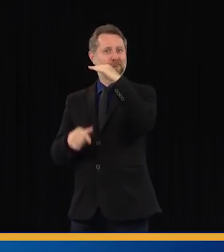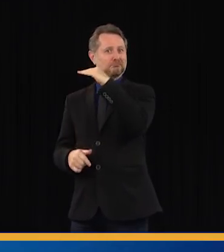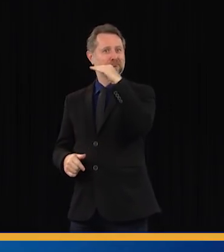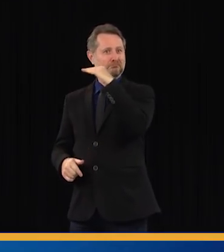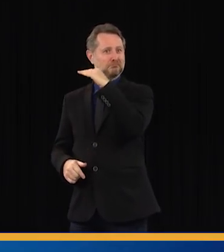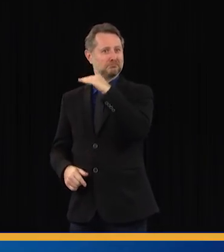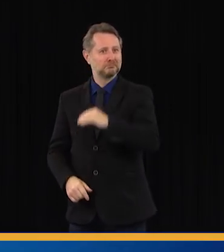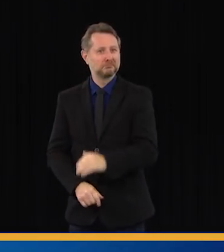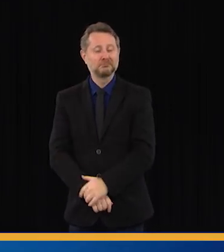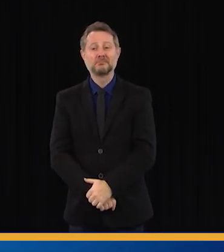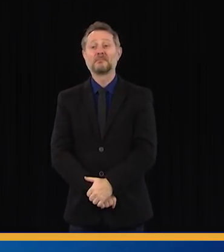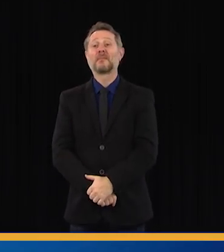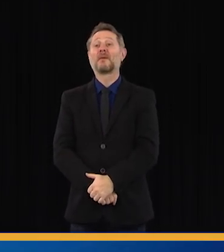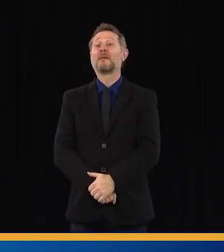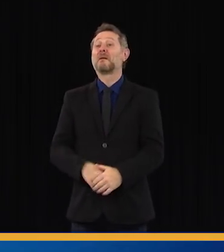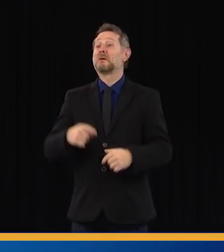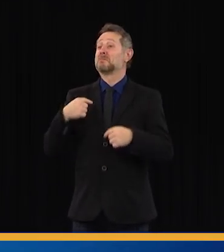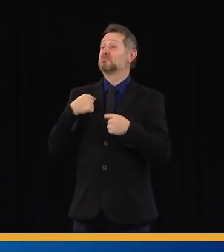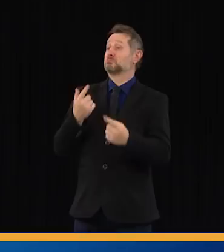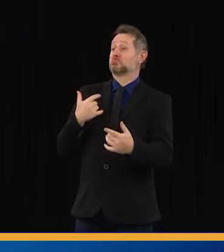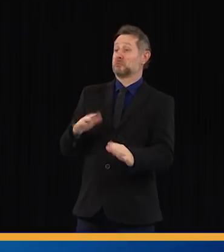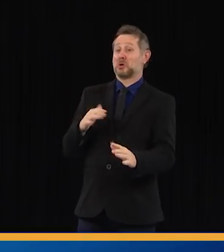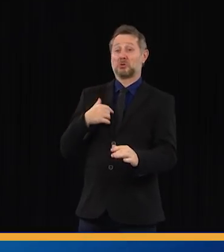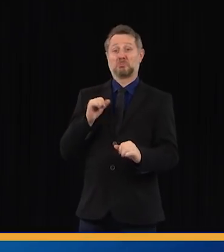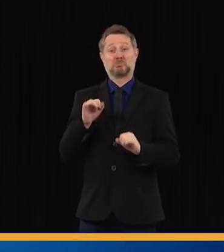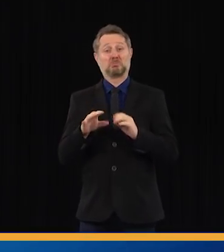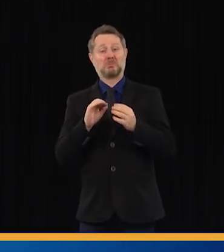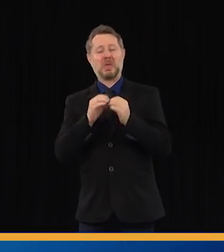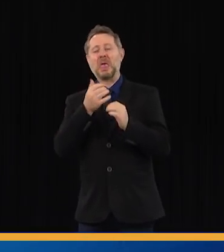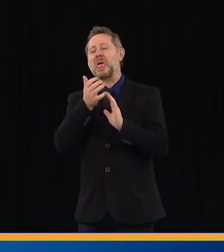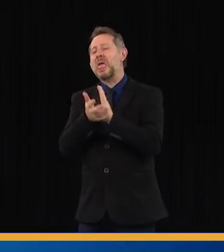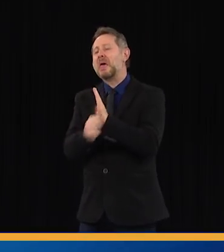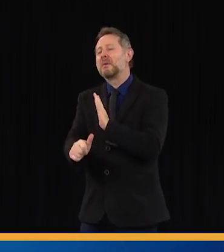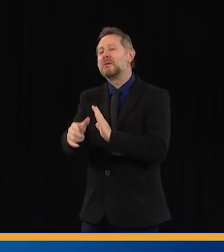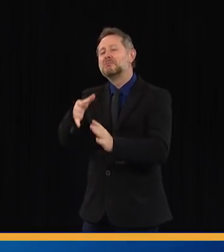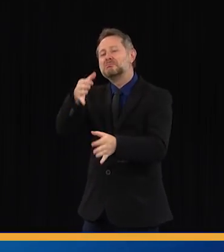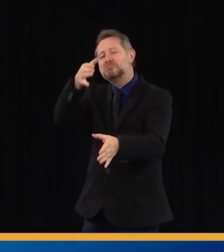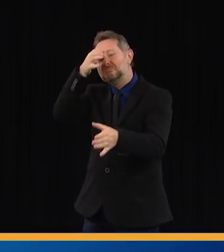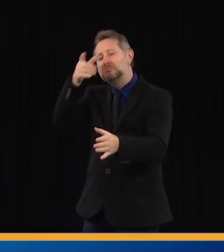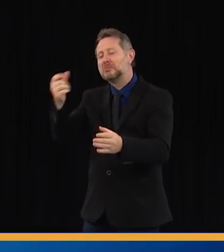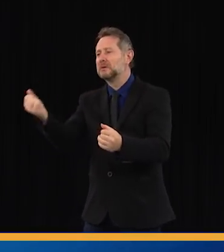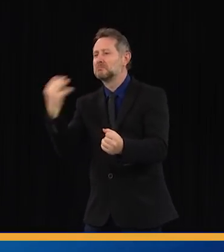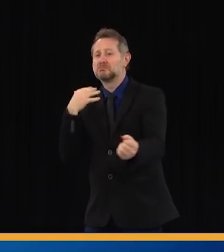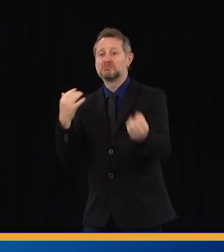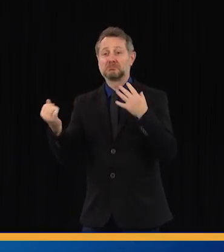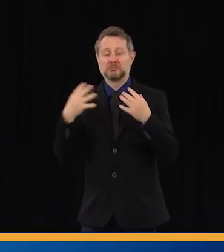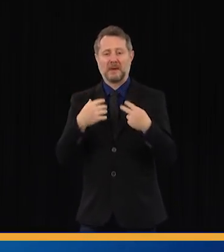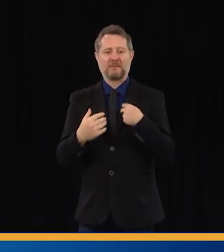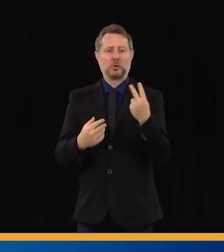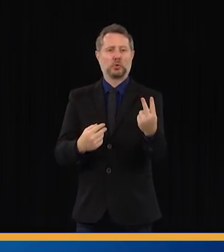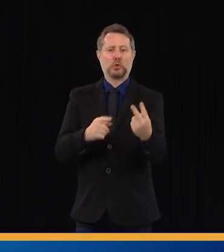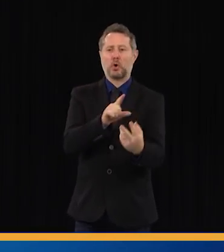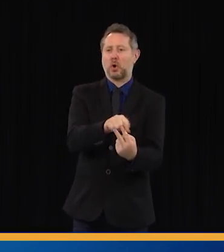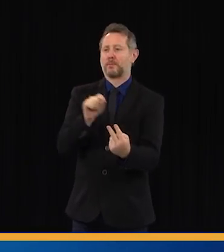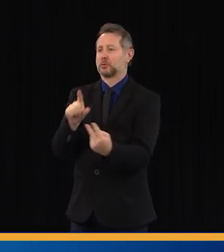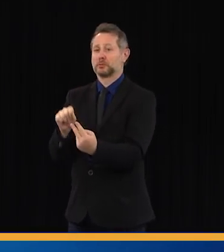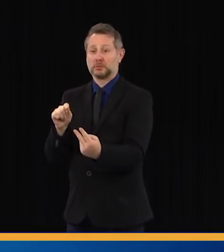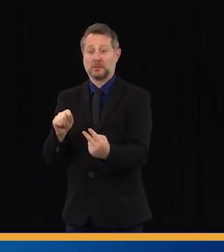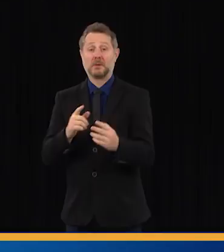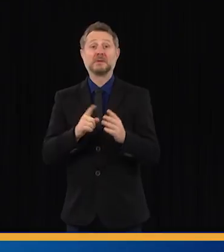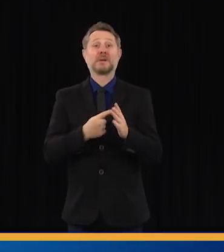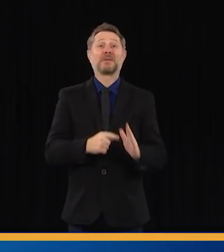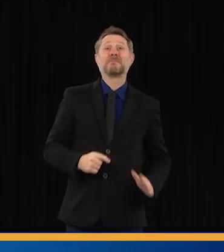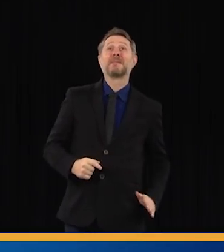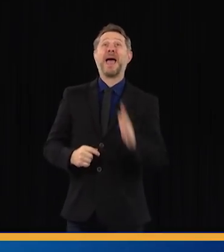We talked all along, quote unquote, the experts said that there were two possibilities. You could have a high point and then an